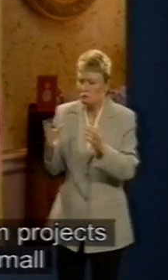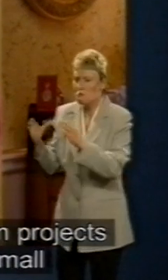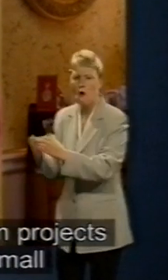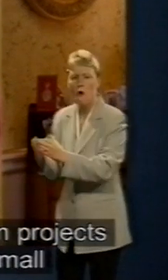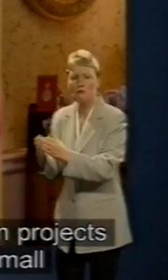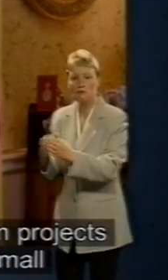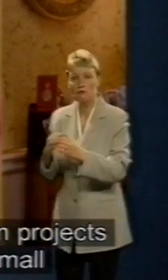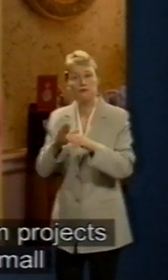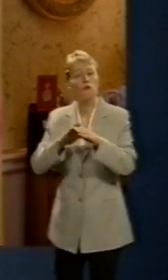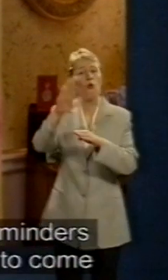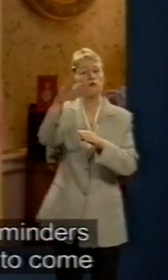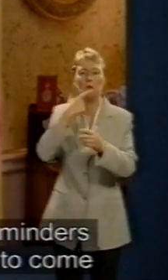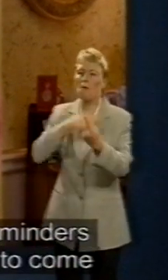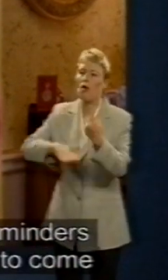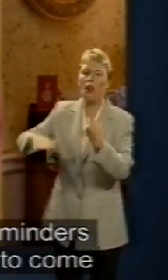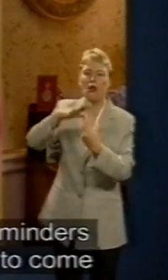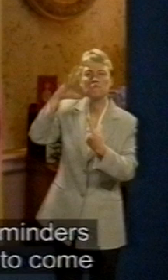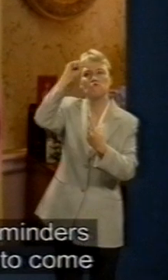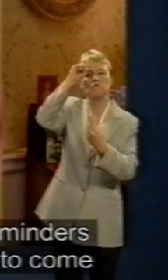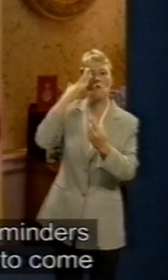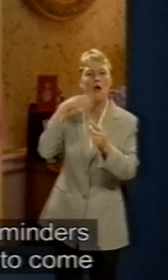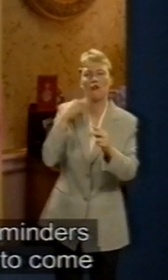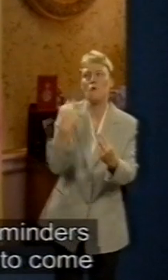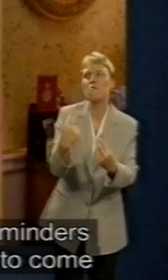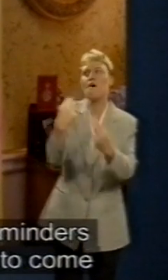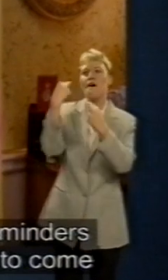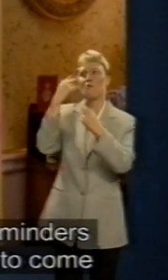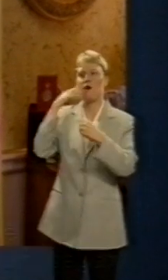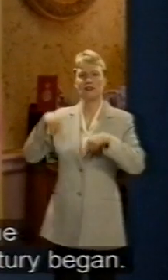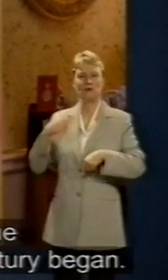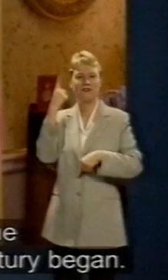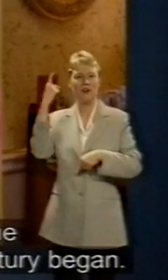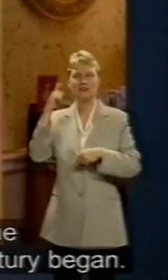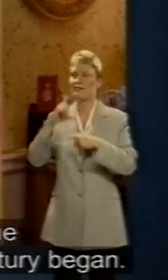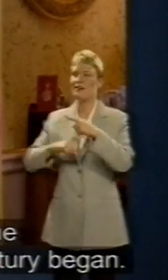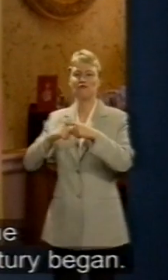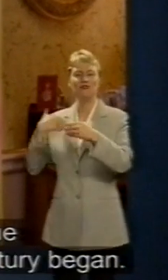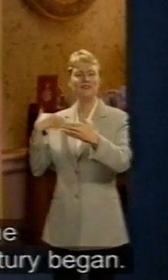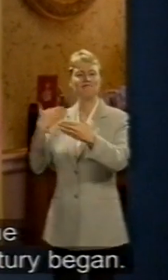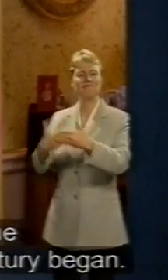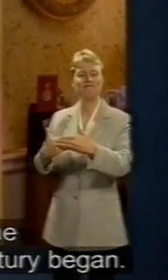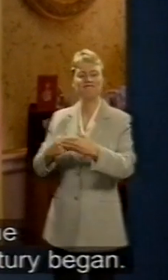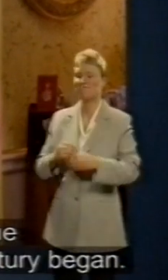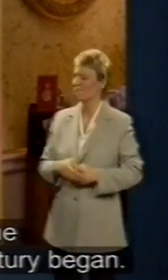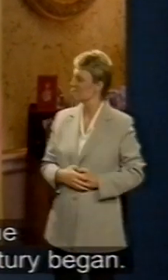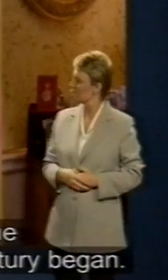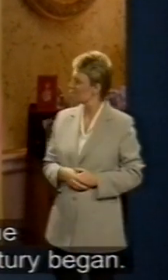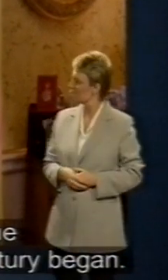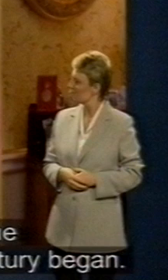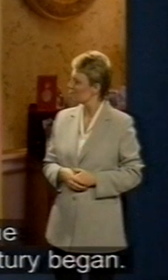large and small, which will be reminders for generations to come of the time when the 21st century